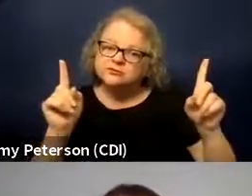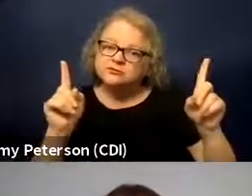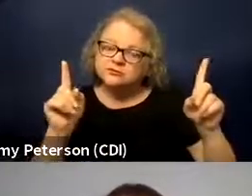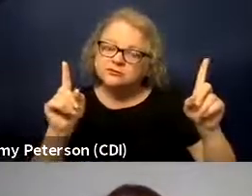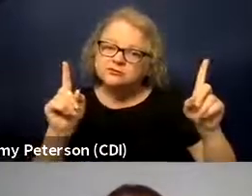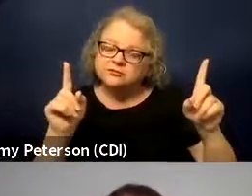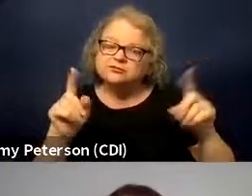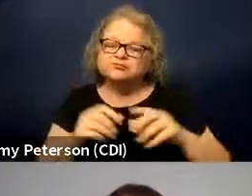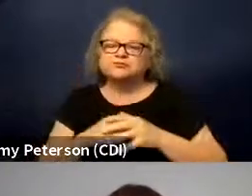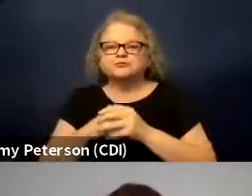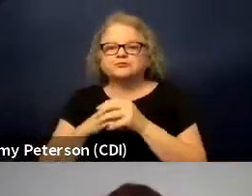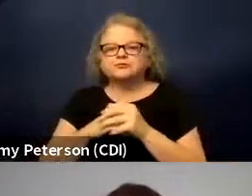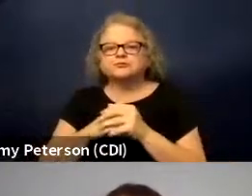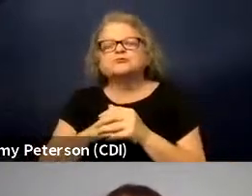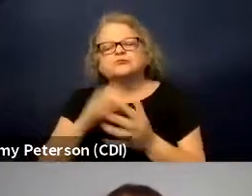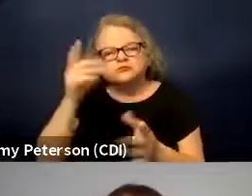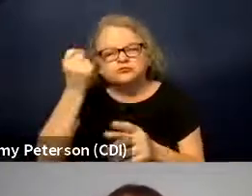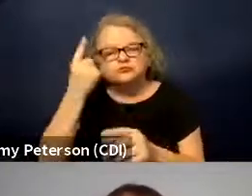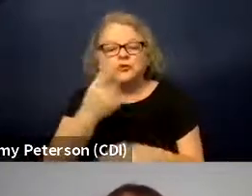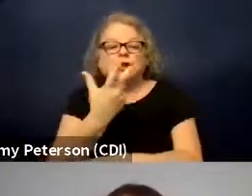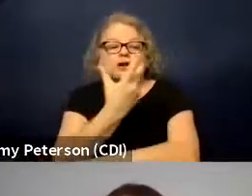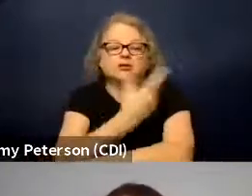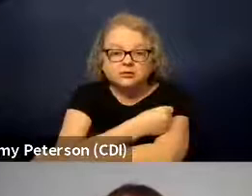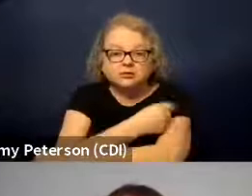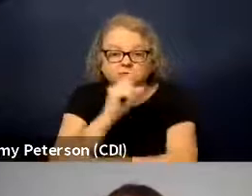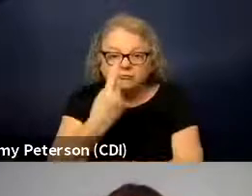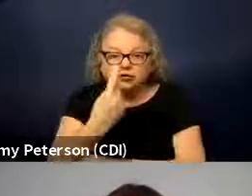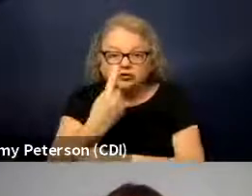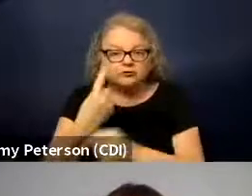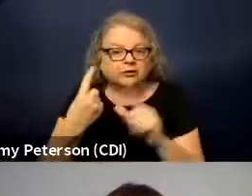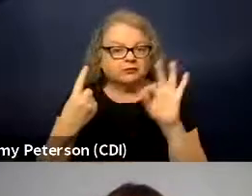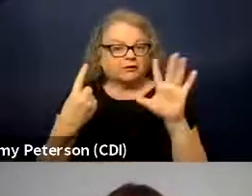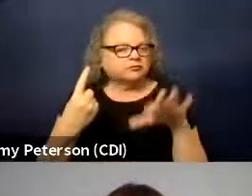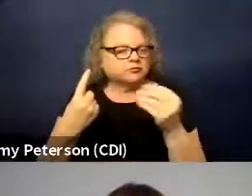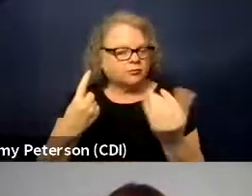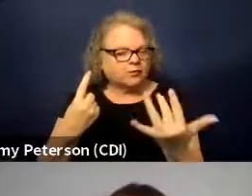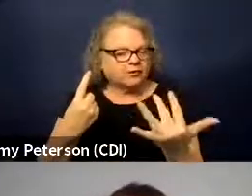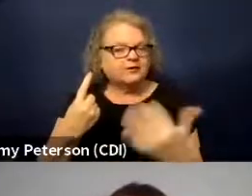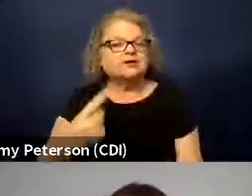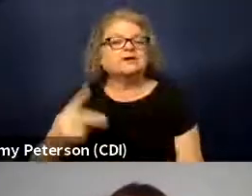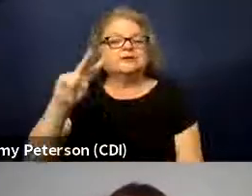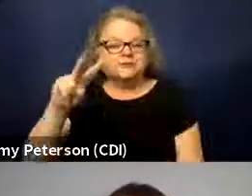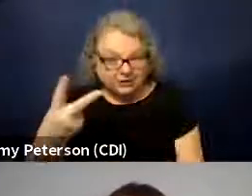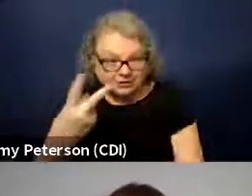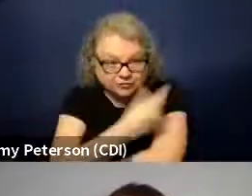do have to get both shots for them to give you the full effectiveness.